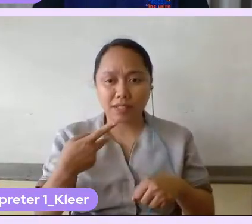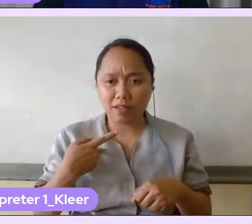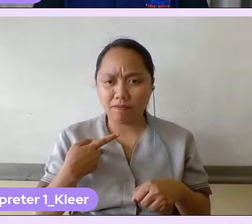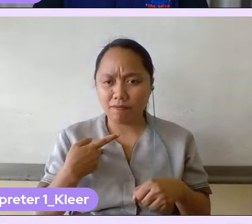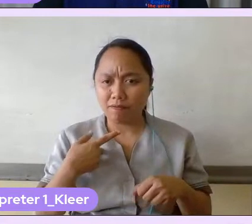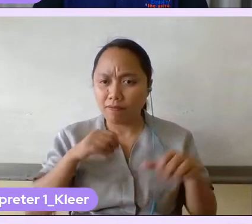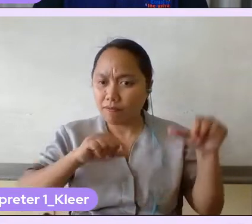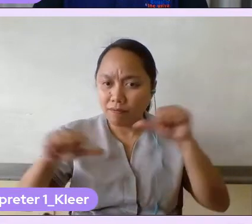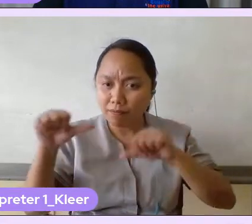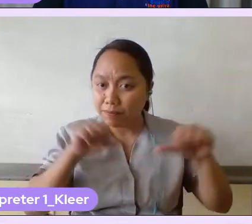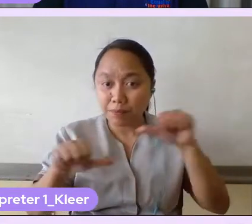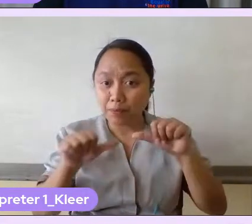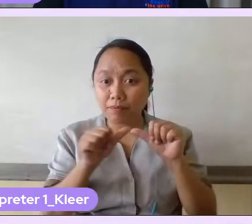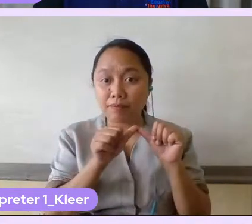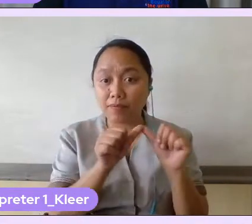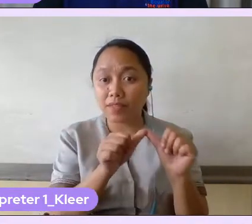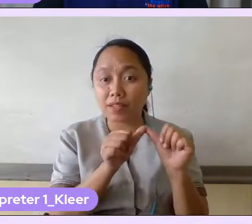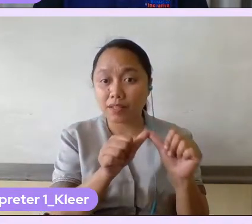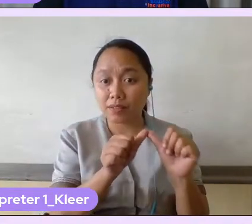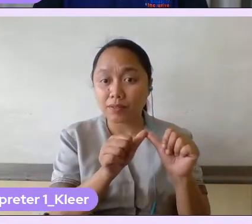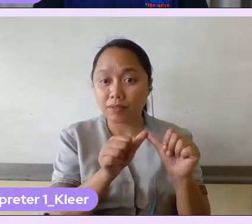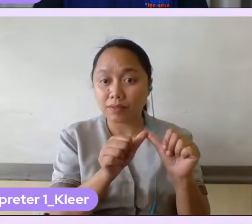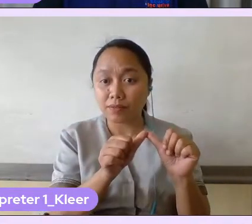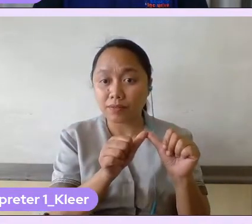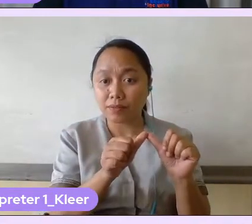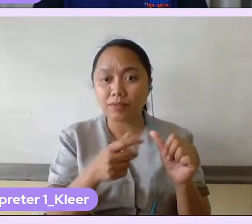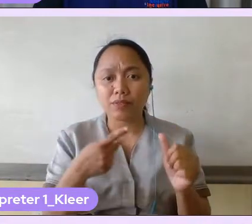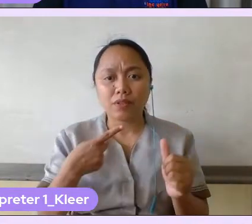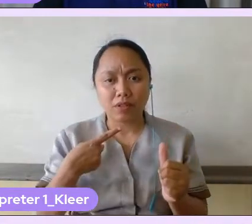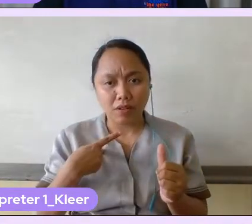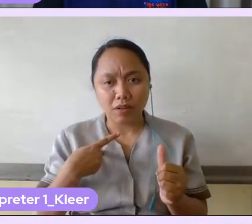continue to, you know, not just patronize the